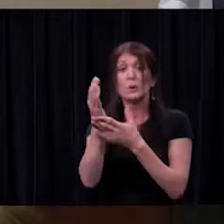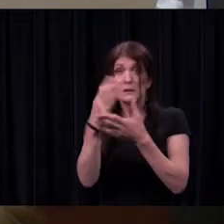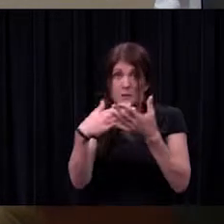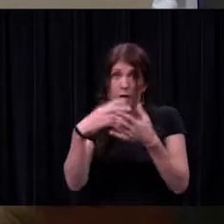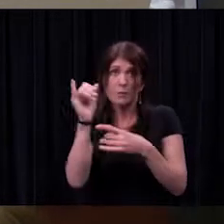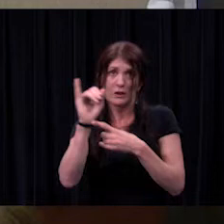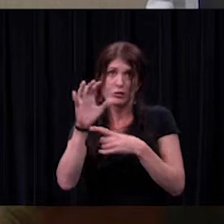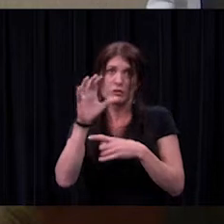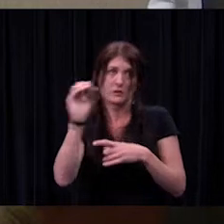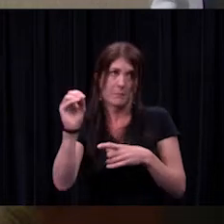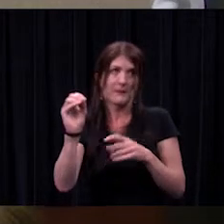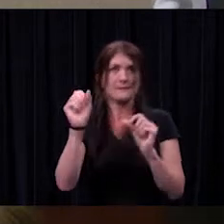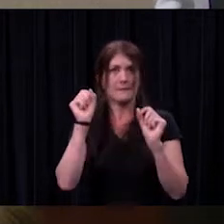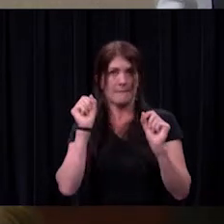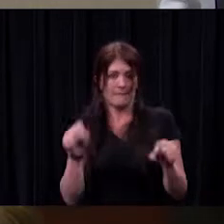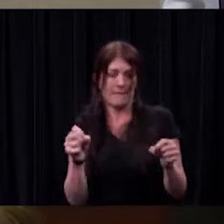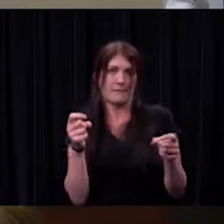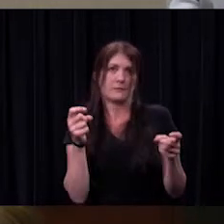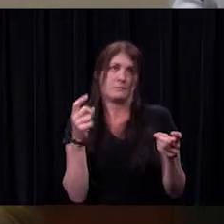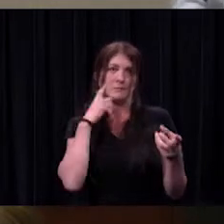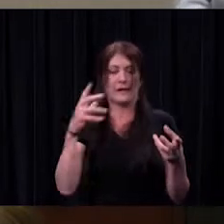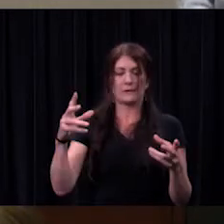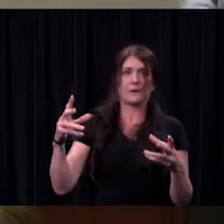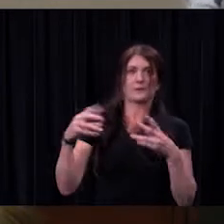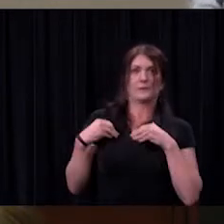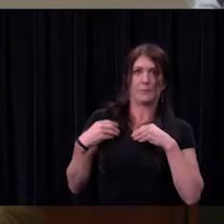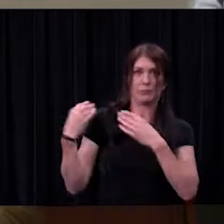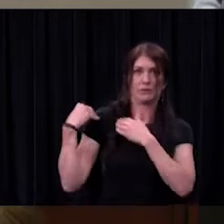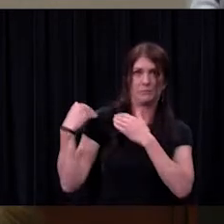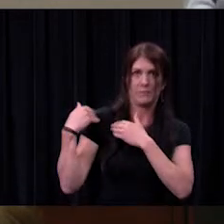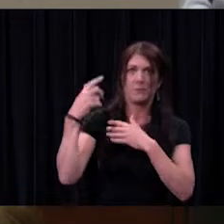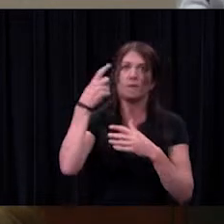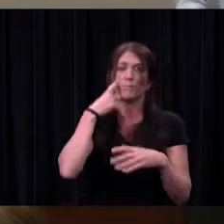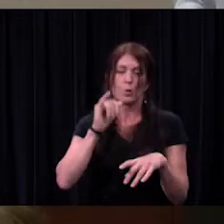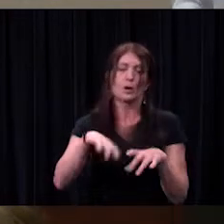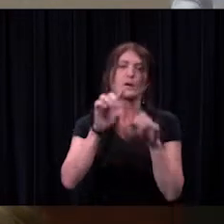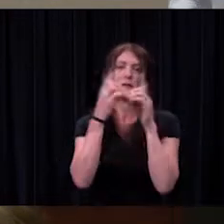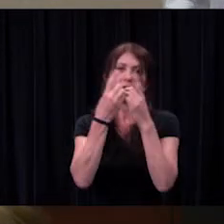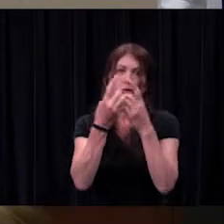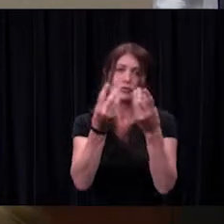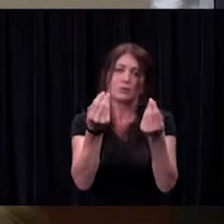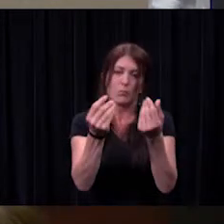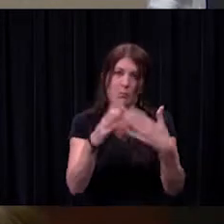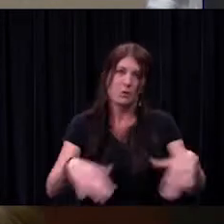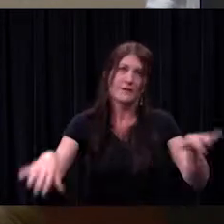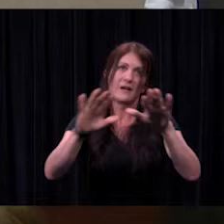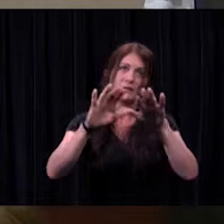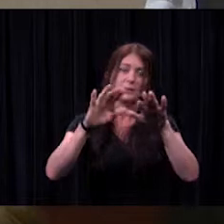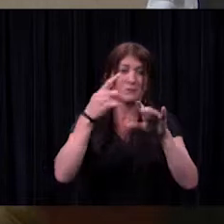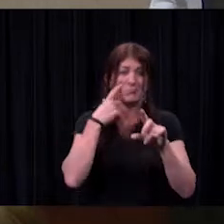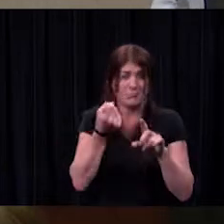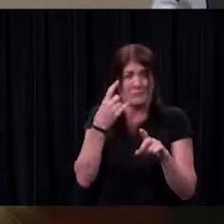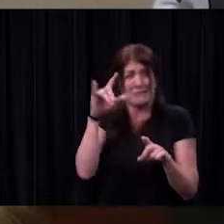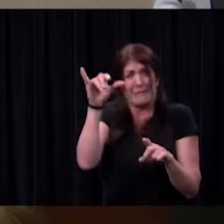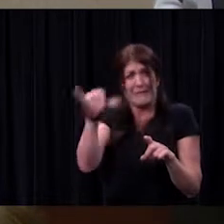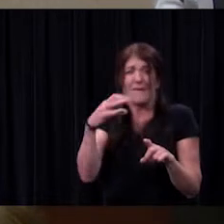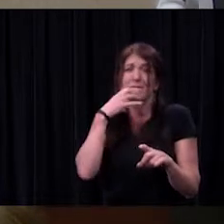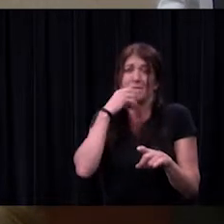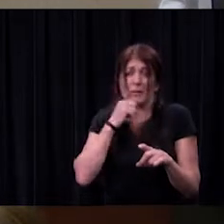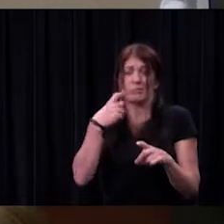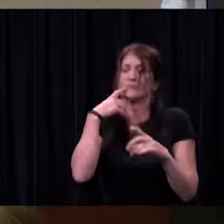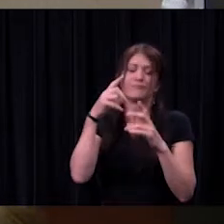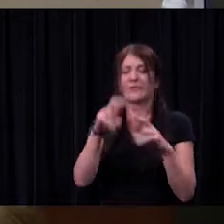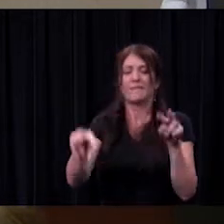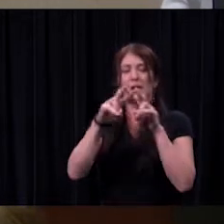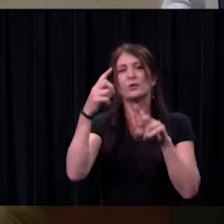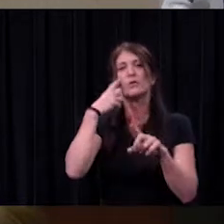I will share, the district's values, the property values are now in excess of $1 billion for the district. The first time